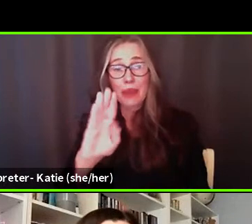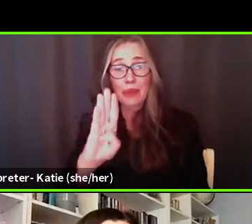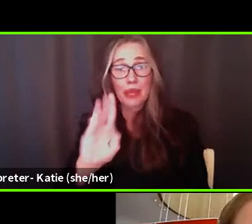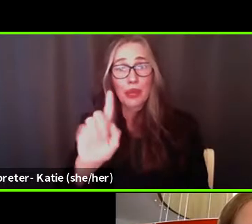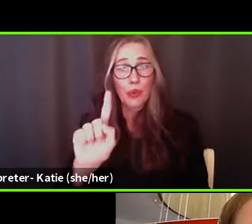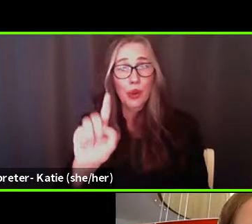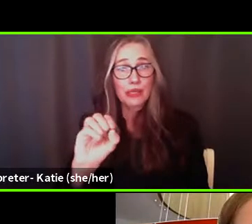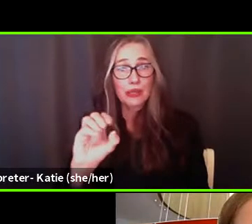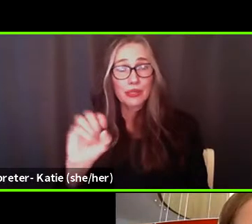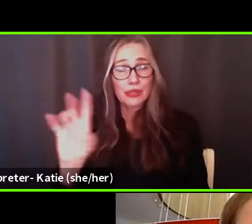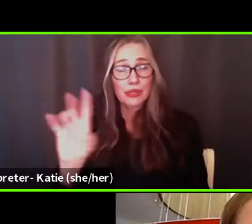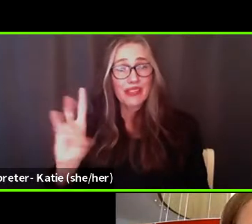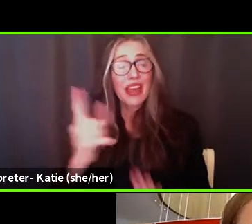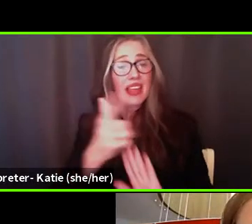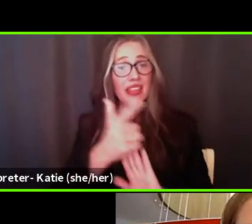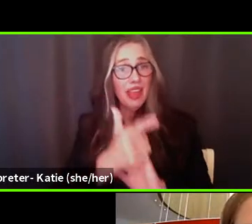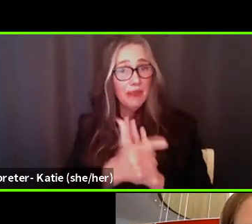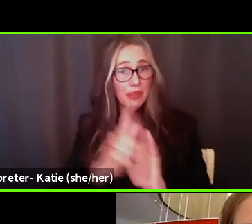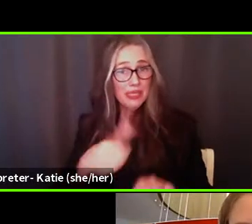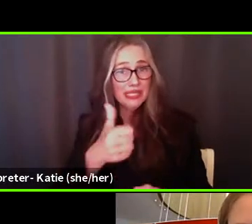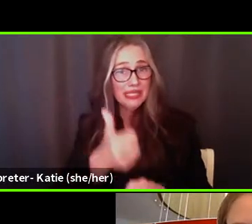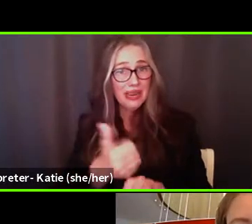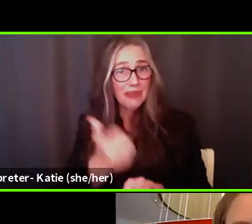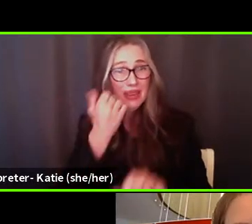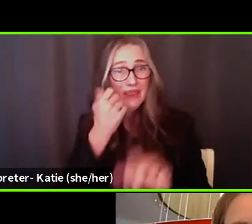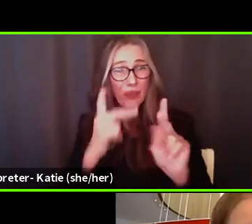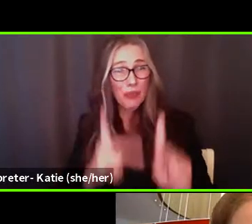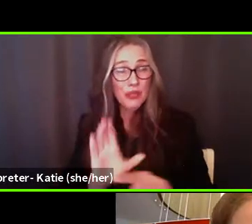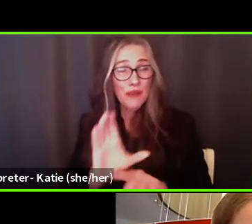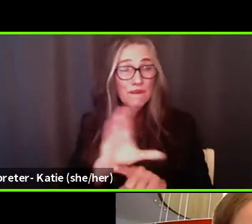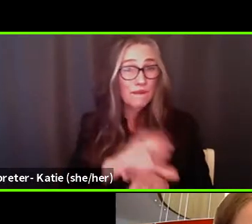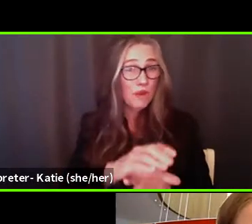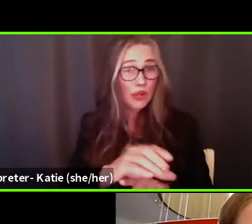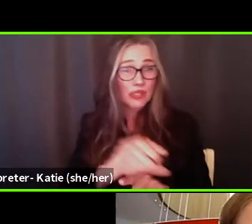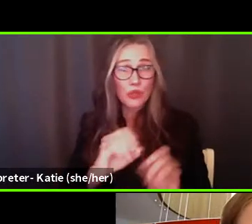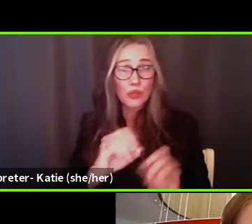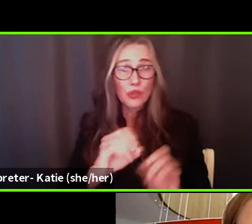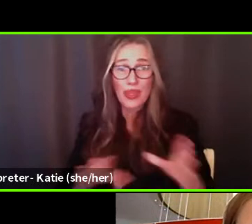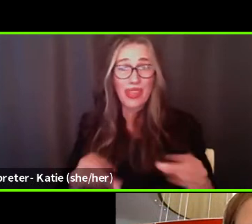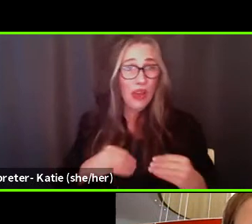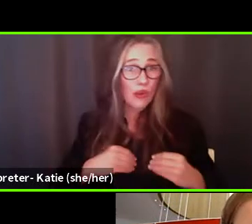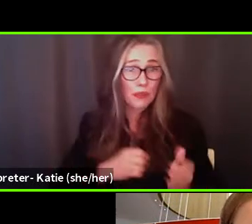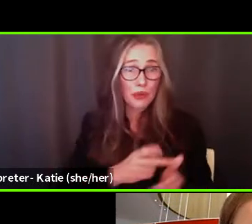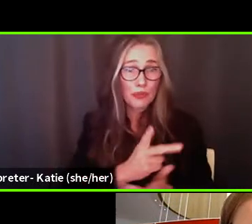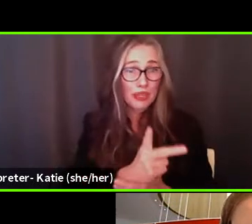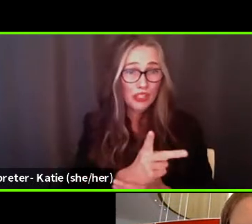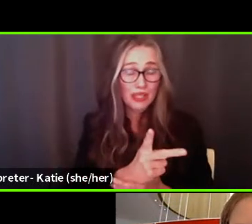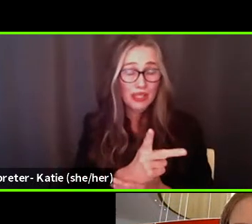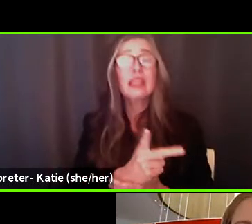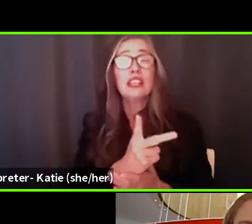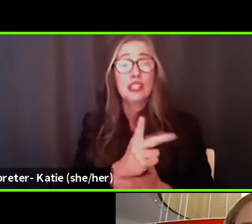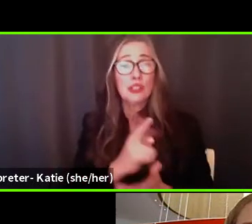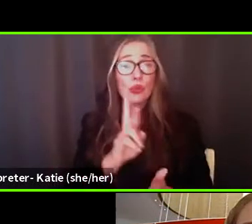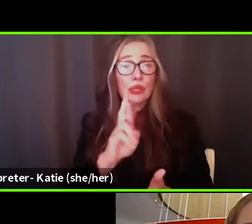that would establish the forced and involuntary sterilization compensation program in the state of california